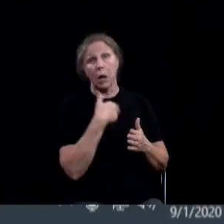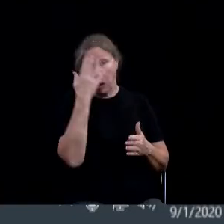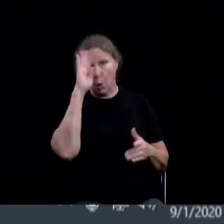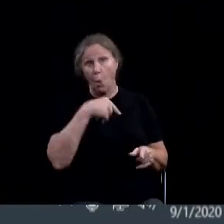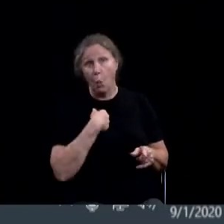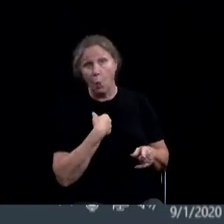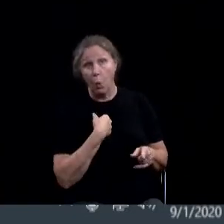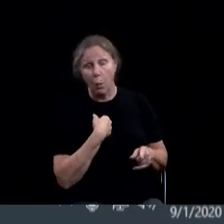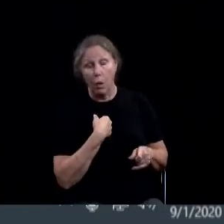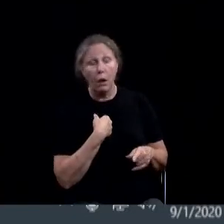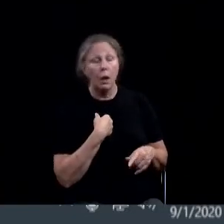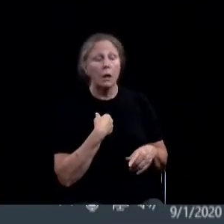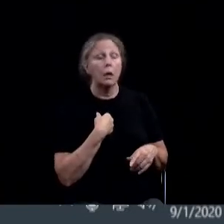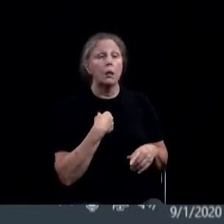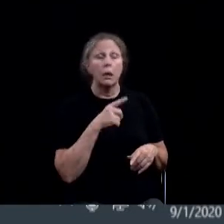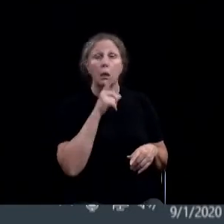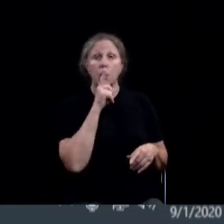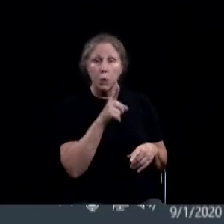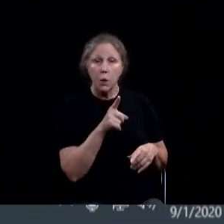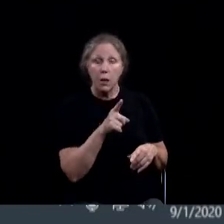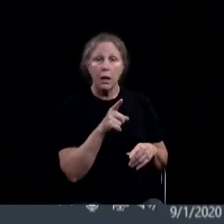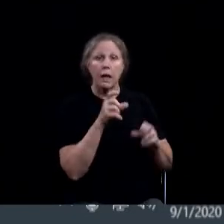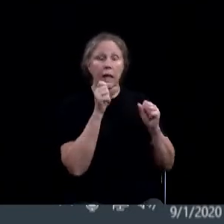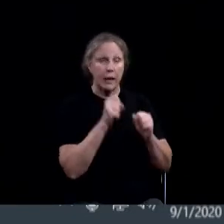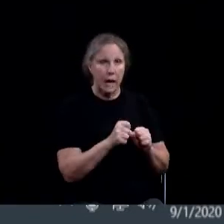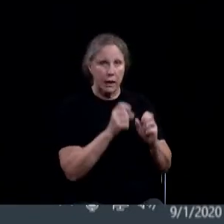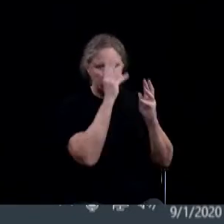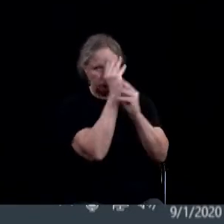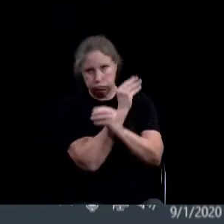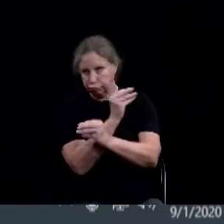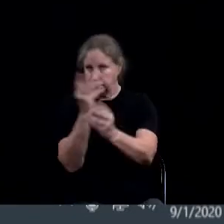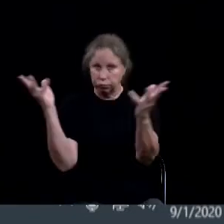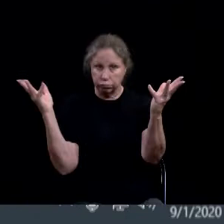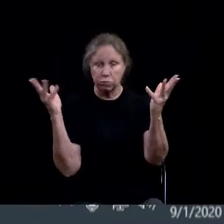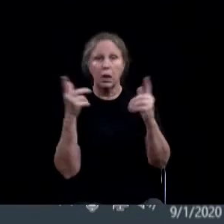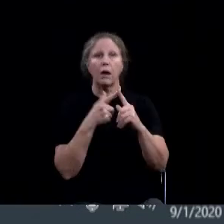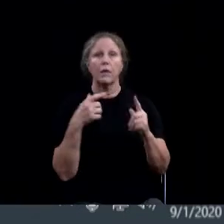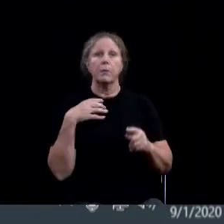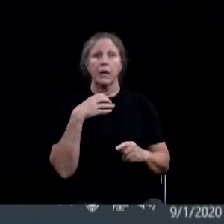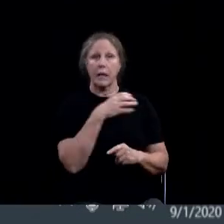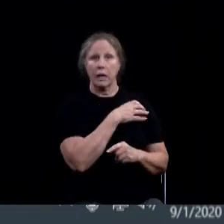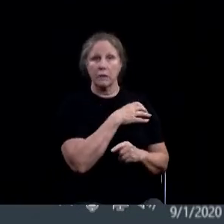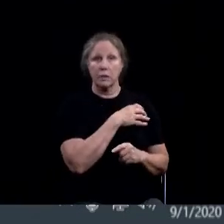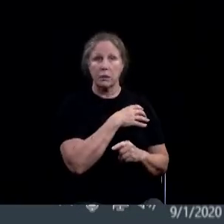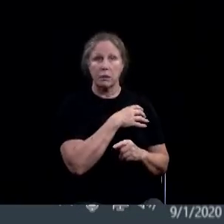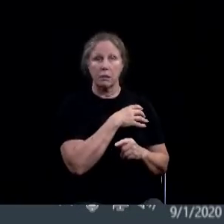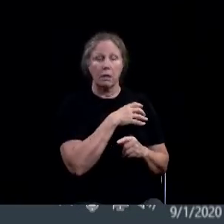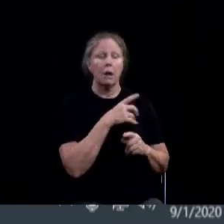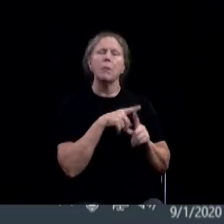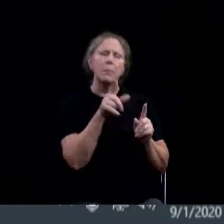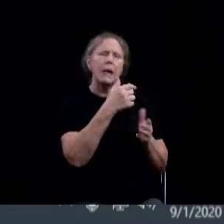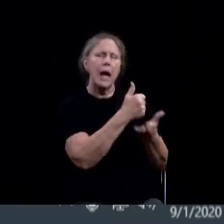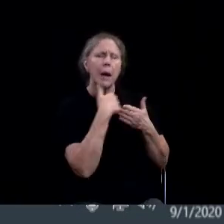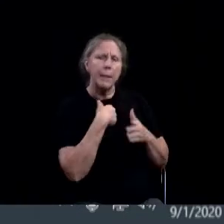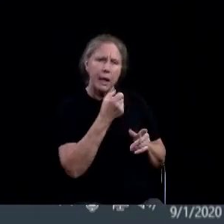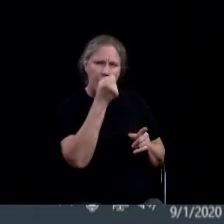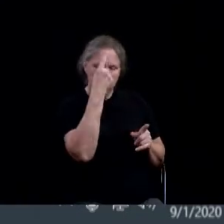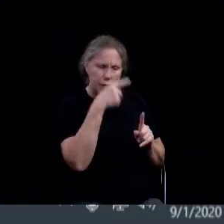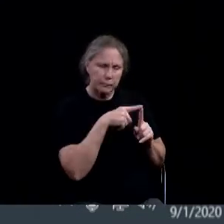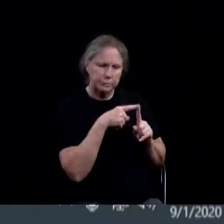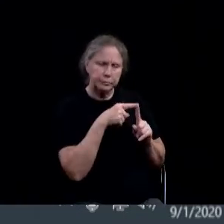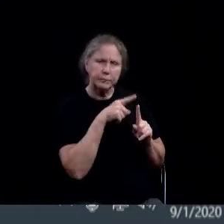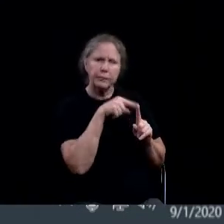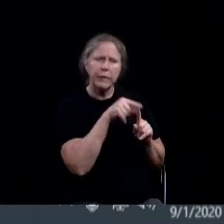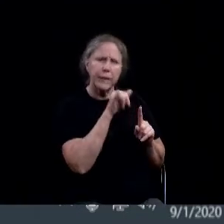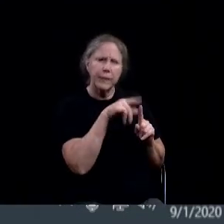disaggregate this data from a council perspective. But can you all help me understand what this is, in